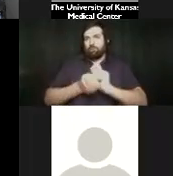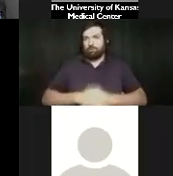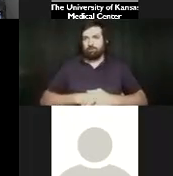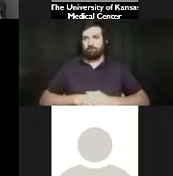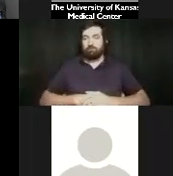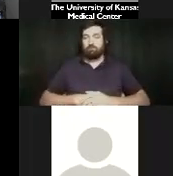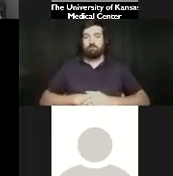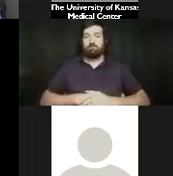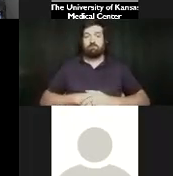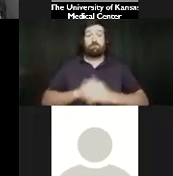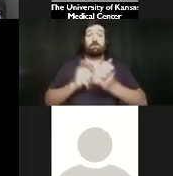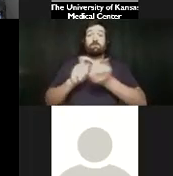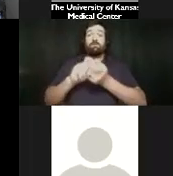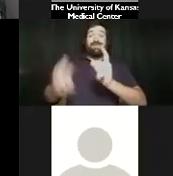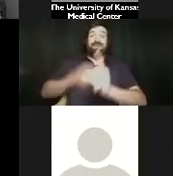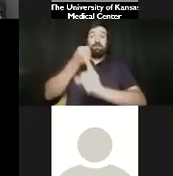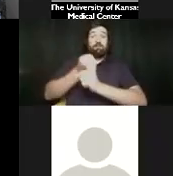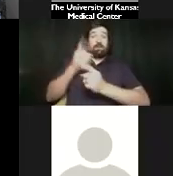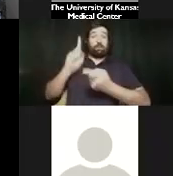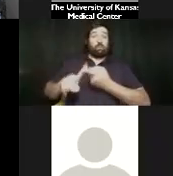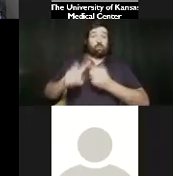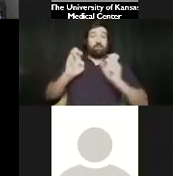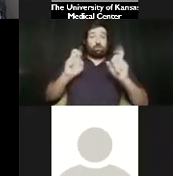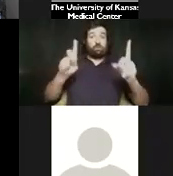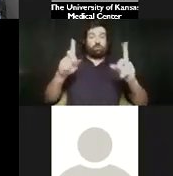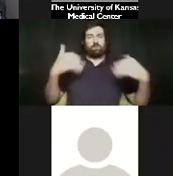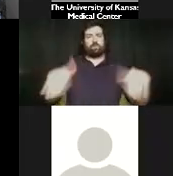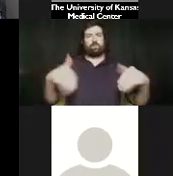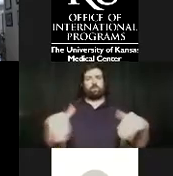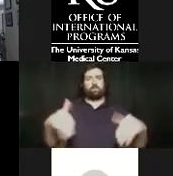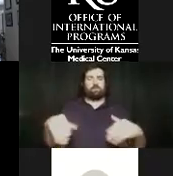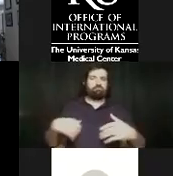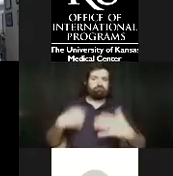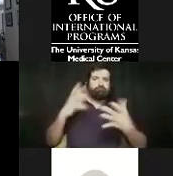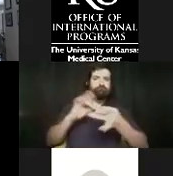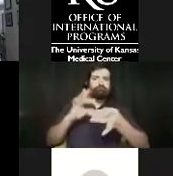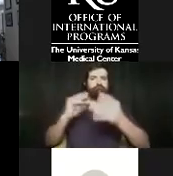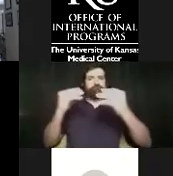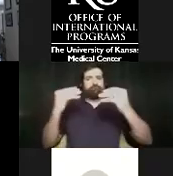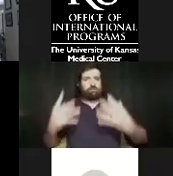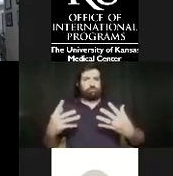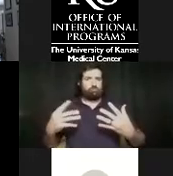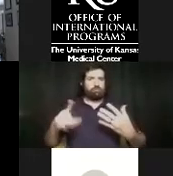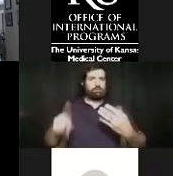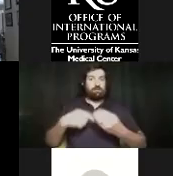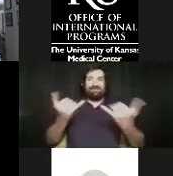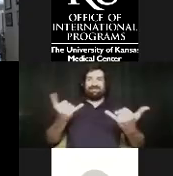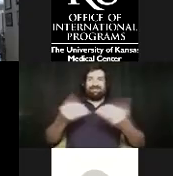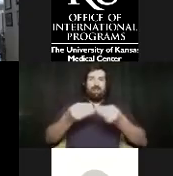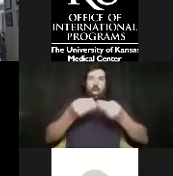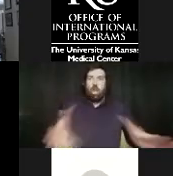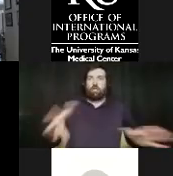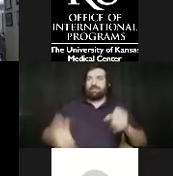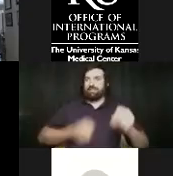of education has been profound. And you've heard educators speak about this being the lost year in